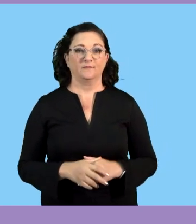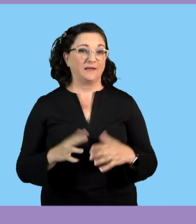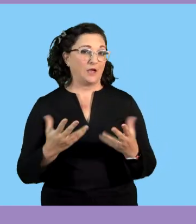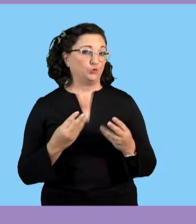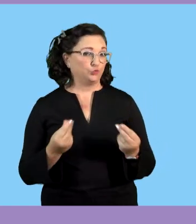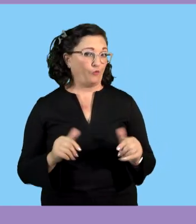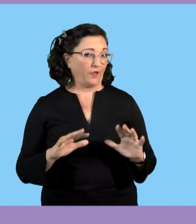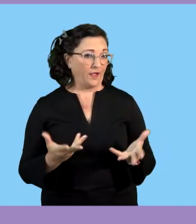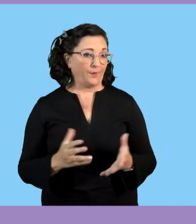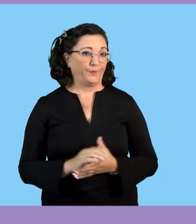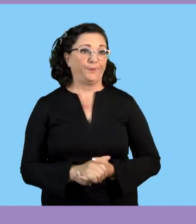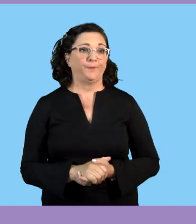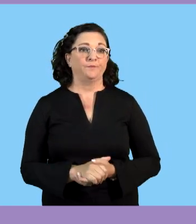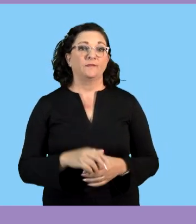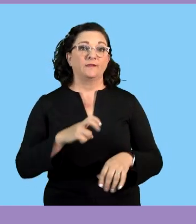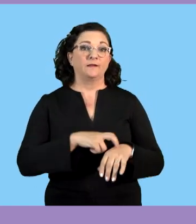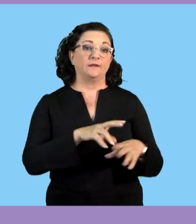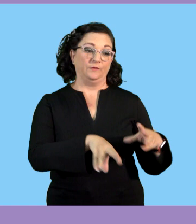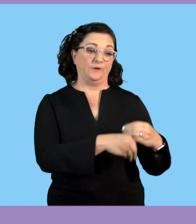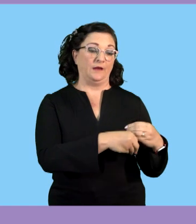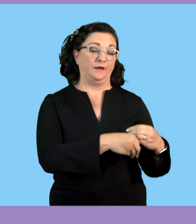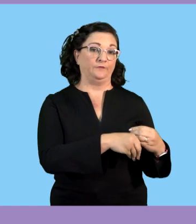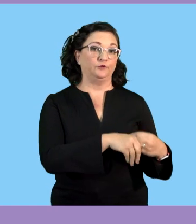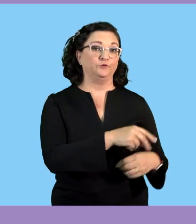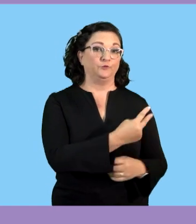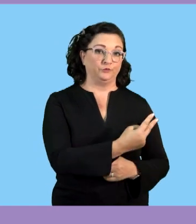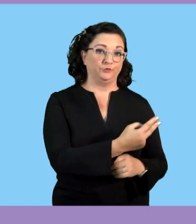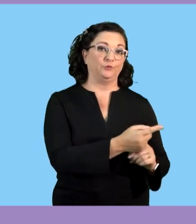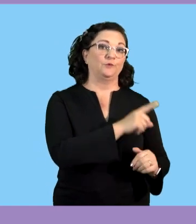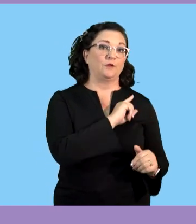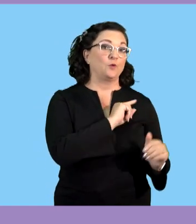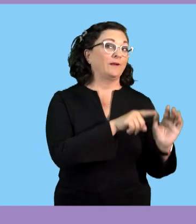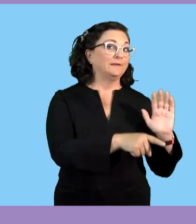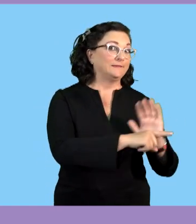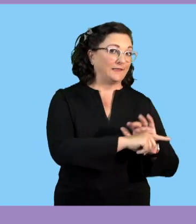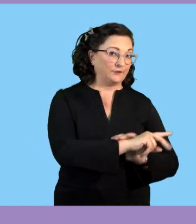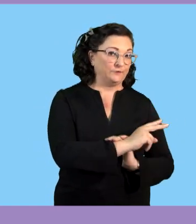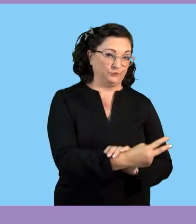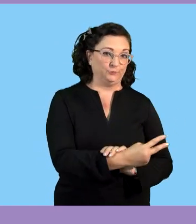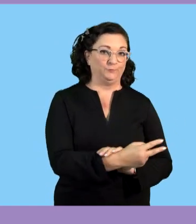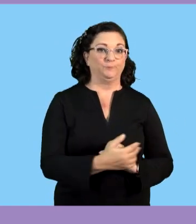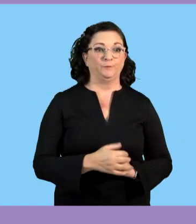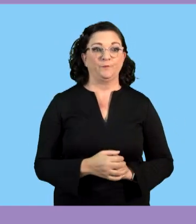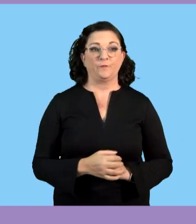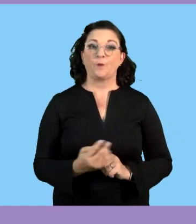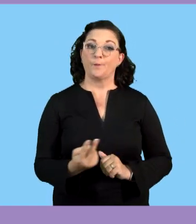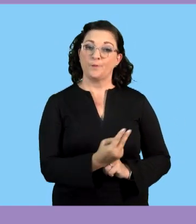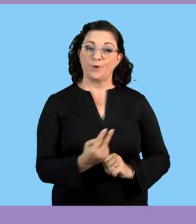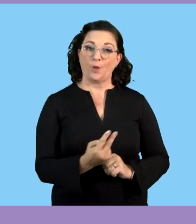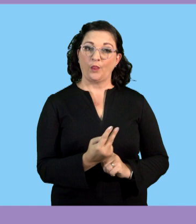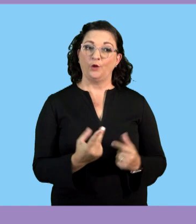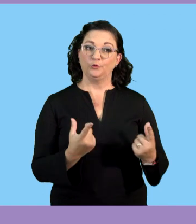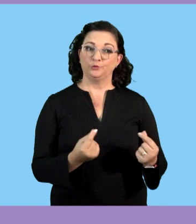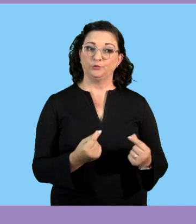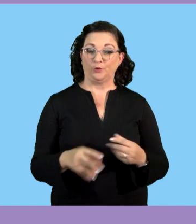how are we going to solve for that? We're going to start with the additive inverse of 2, which is a negative 2. So on both sides,